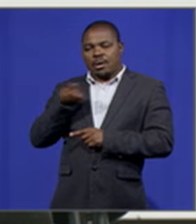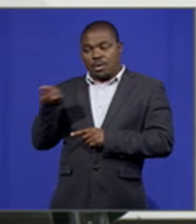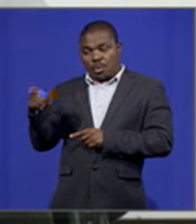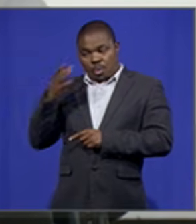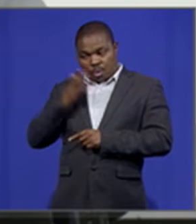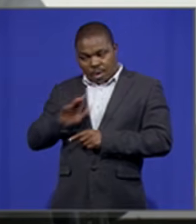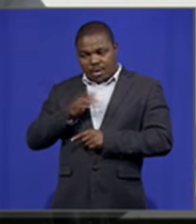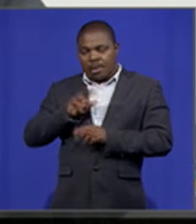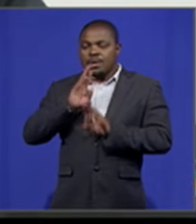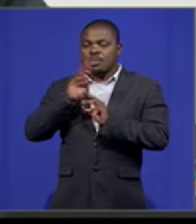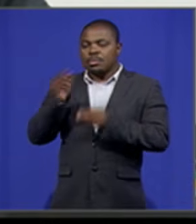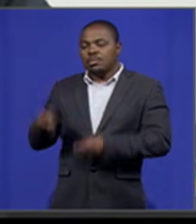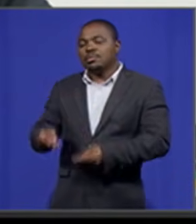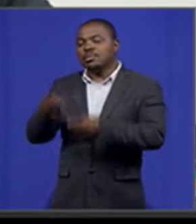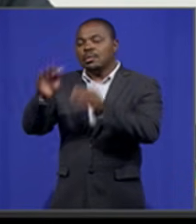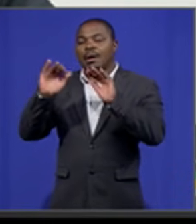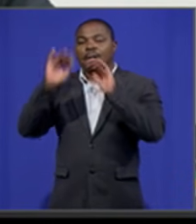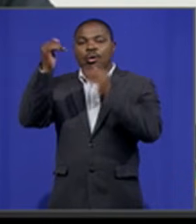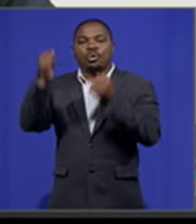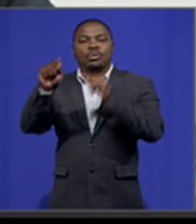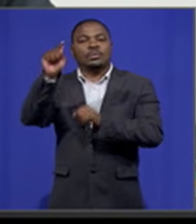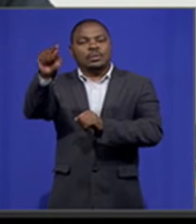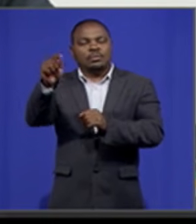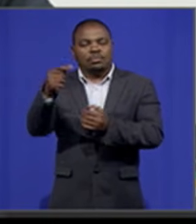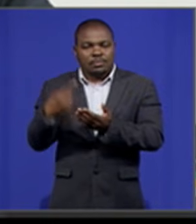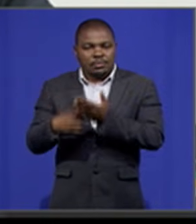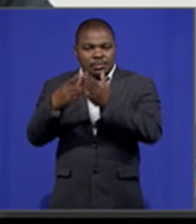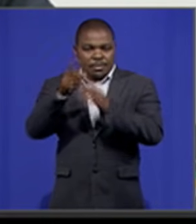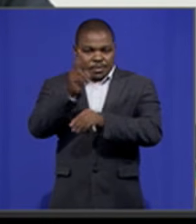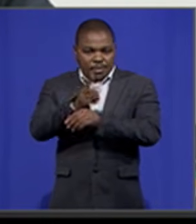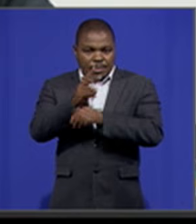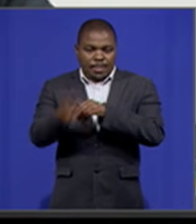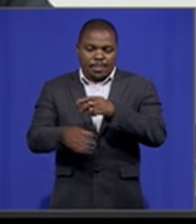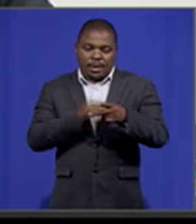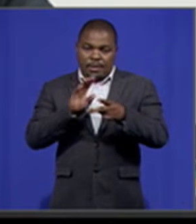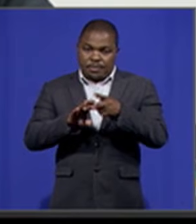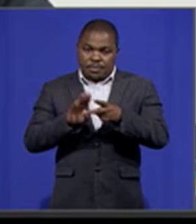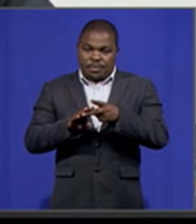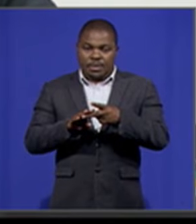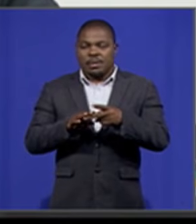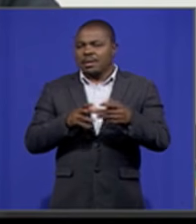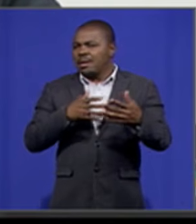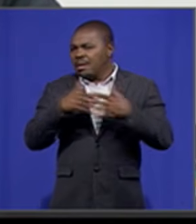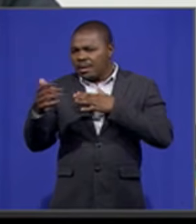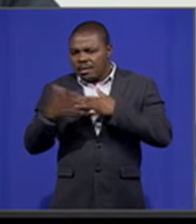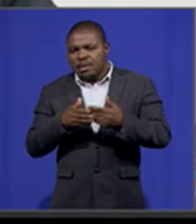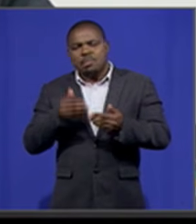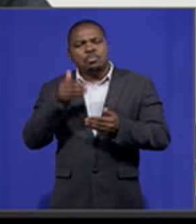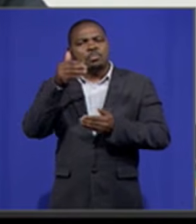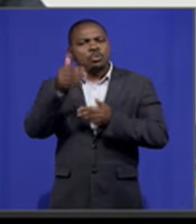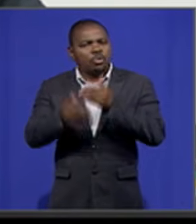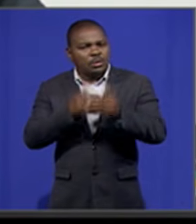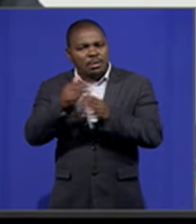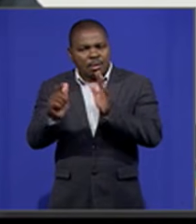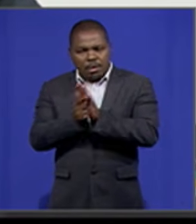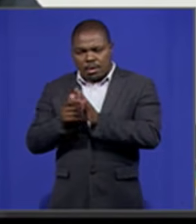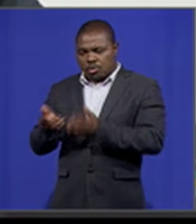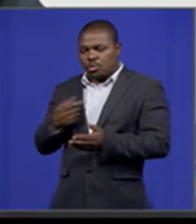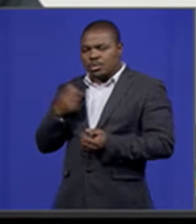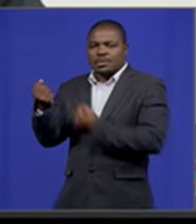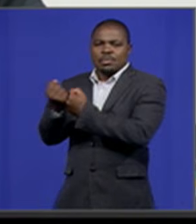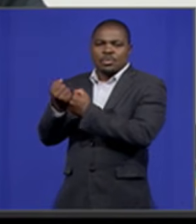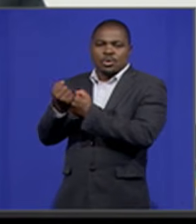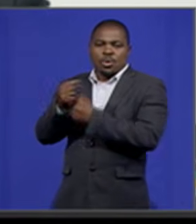application in the High Court, accompanied by any other legal procedures, as